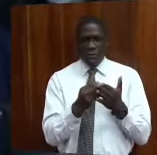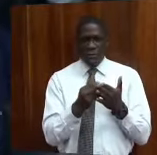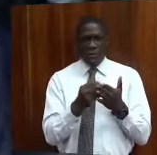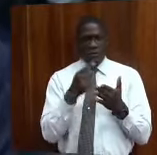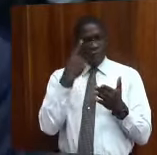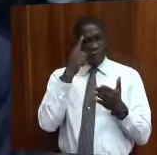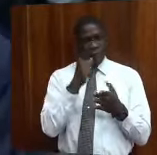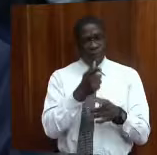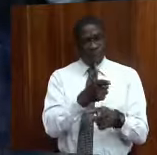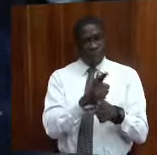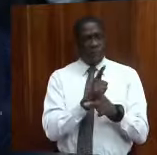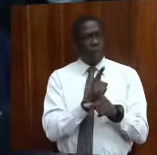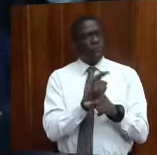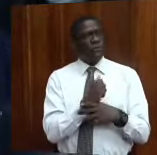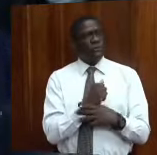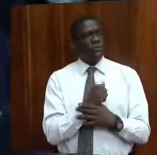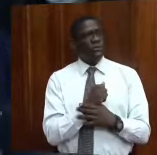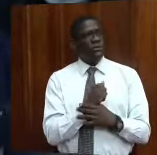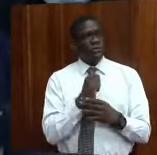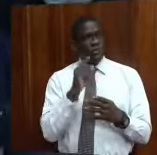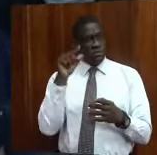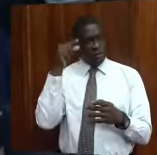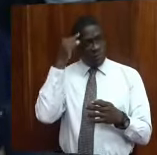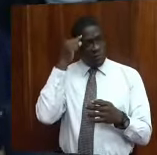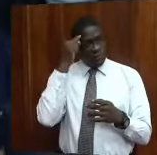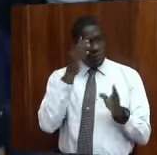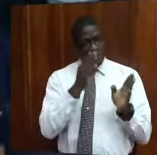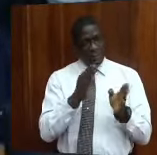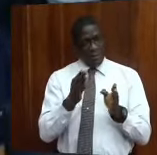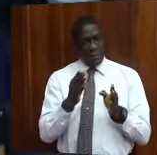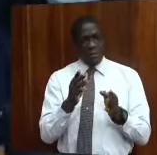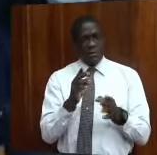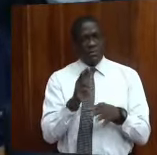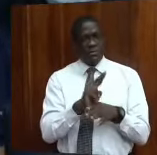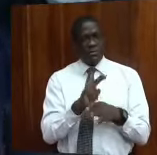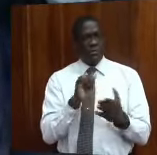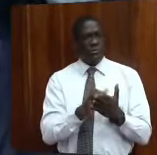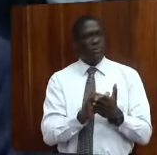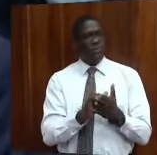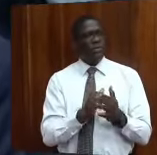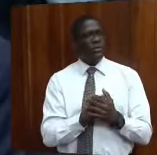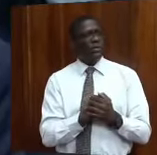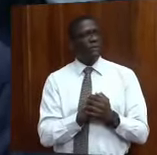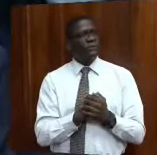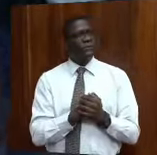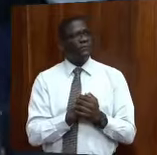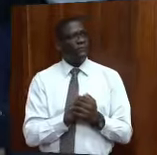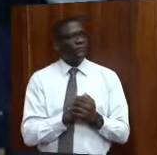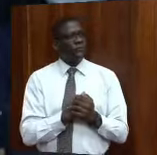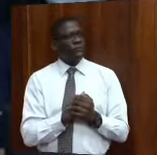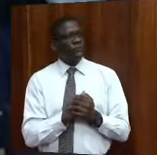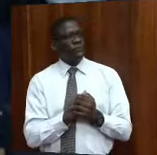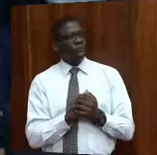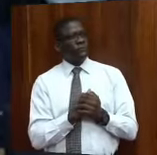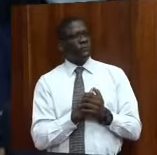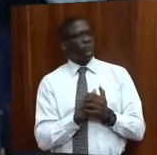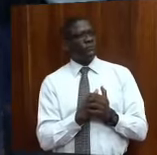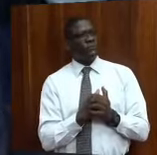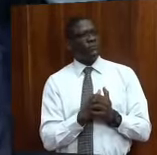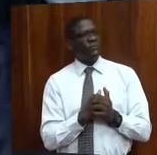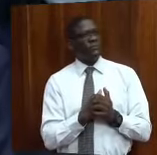this financial year. Mr. Speaker, my government intends to spend 80.73 million on various capital projects outlined